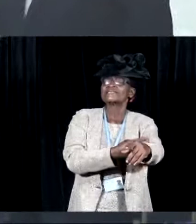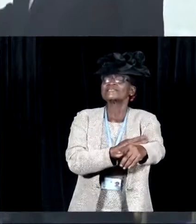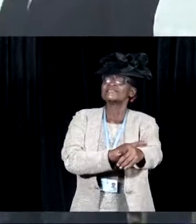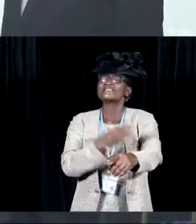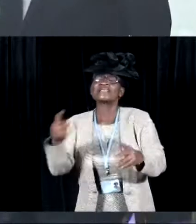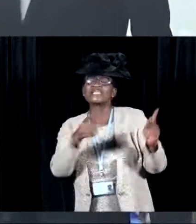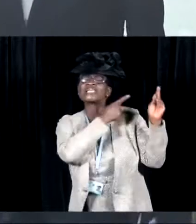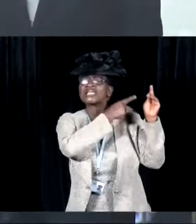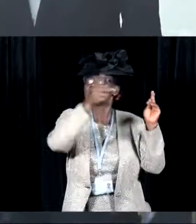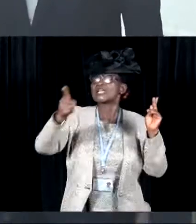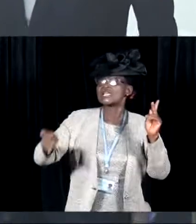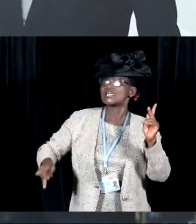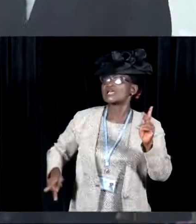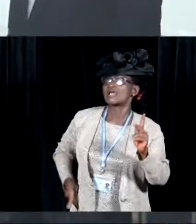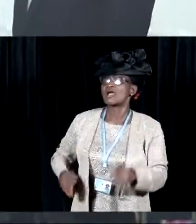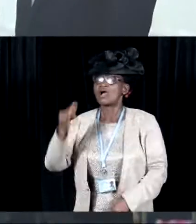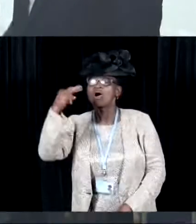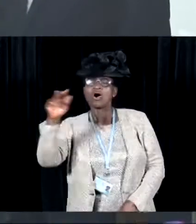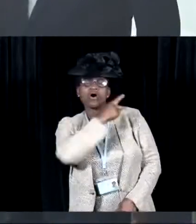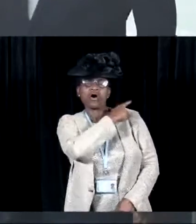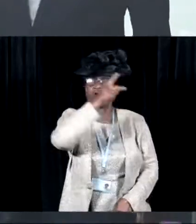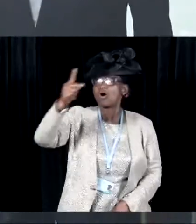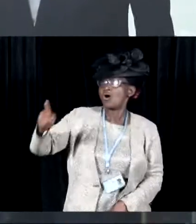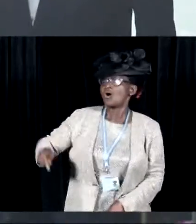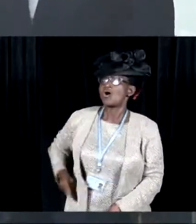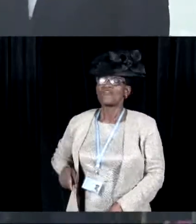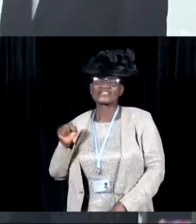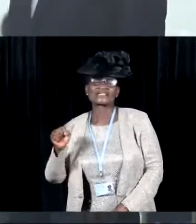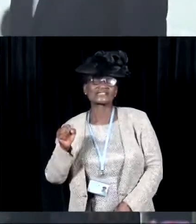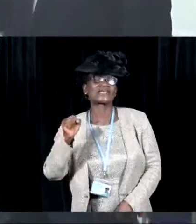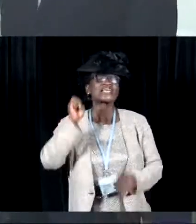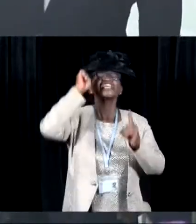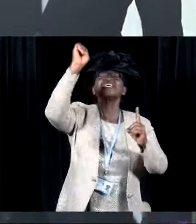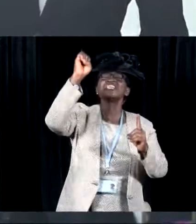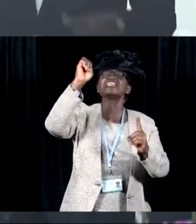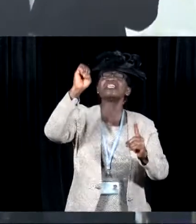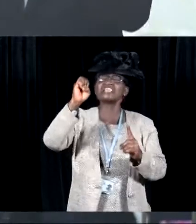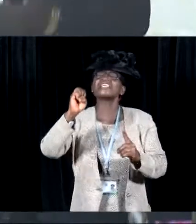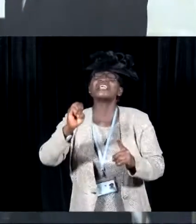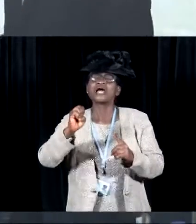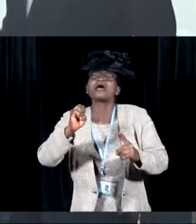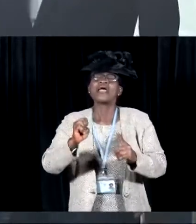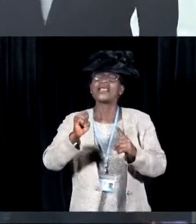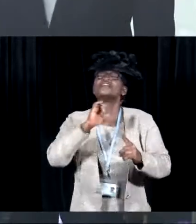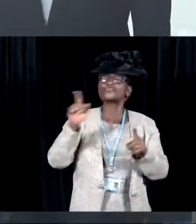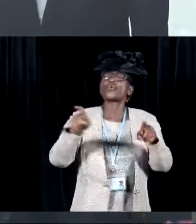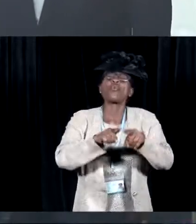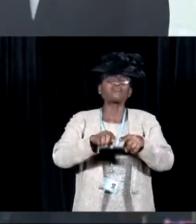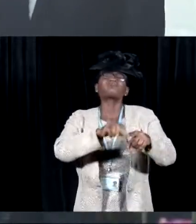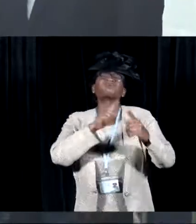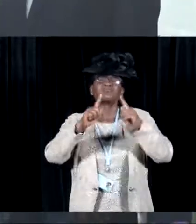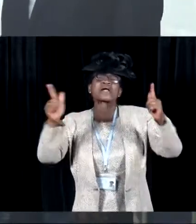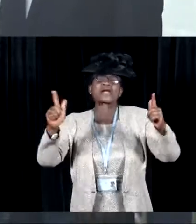Woba. Oba Toto Gba Okwe. Oba Toto Gba Yi. Alagbada Ino. Alawo Tele